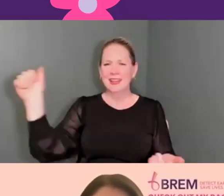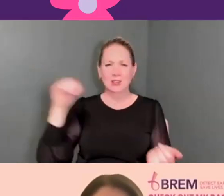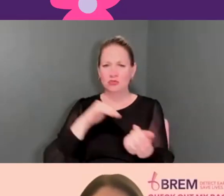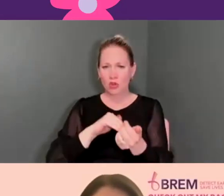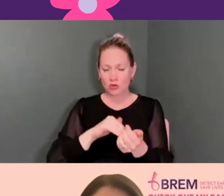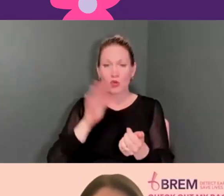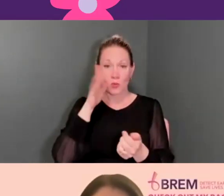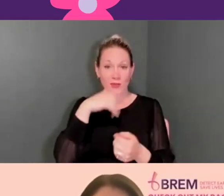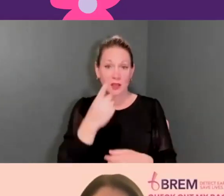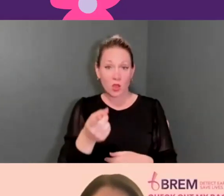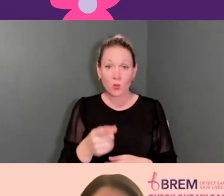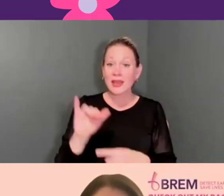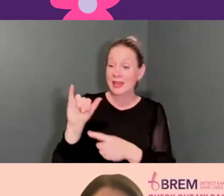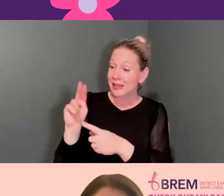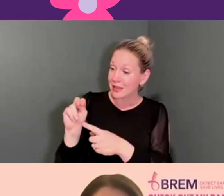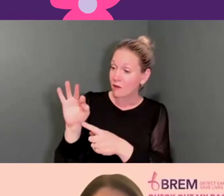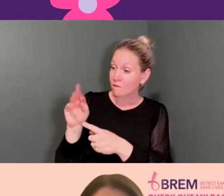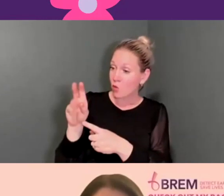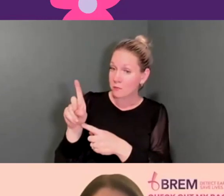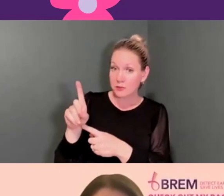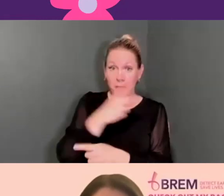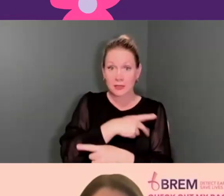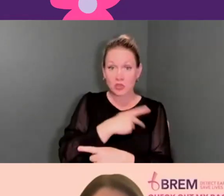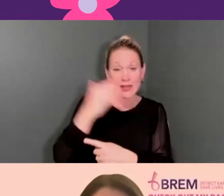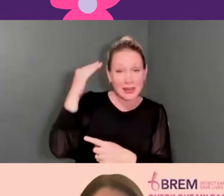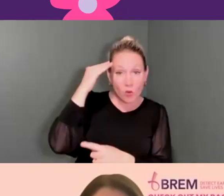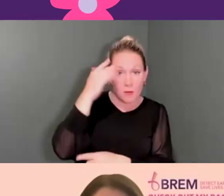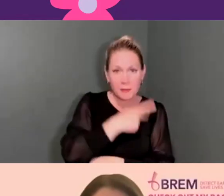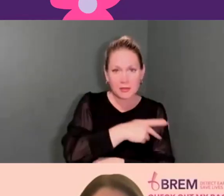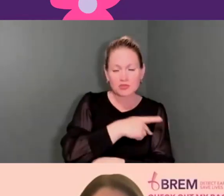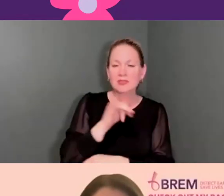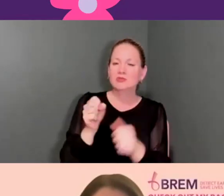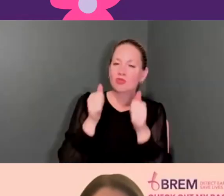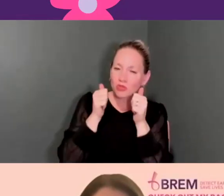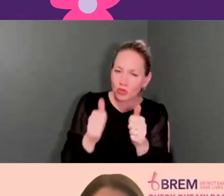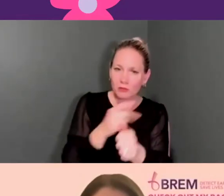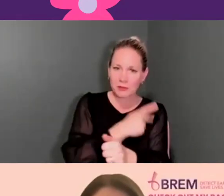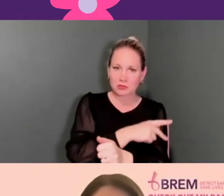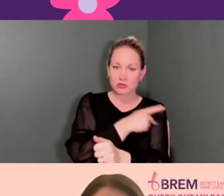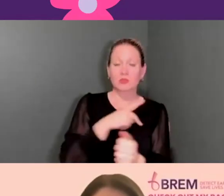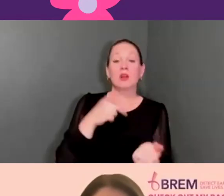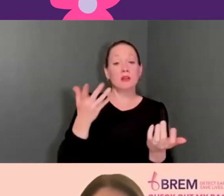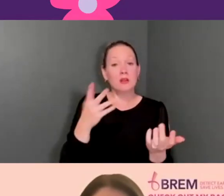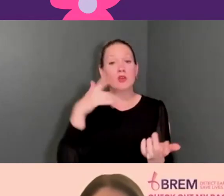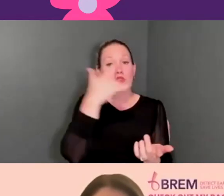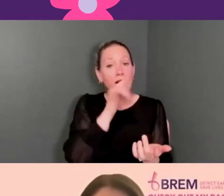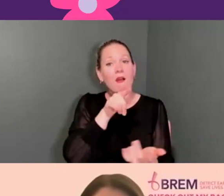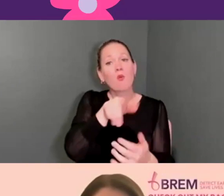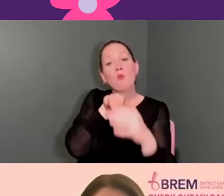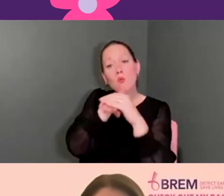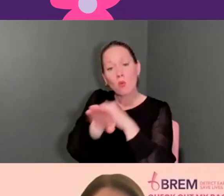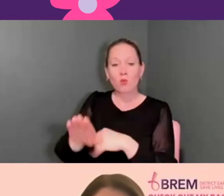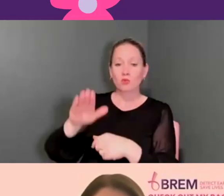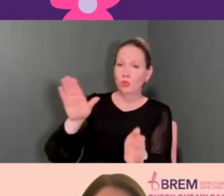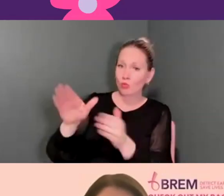informed patient is a good patient because then you go in that room, you know what you're dealing with, you're able to